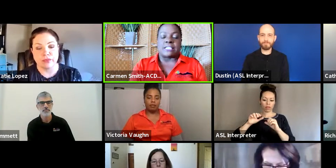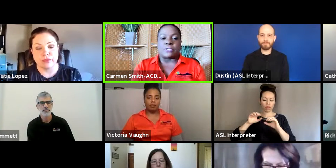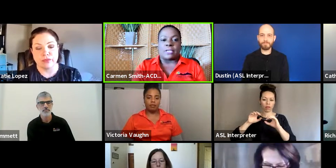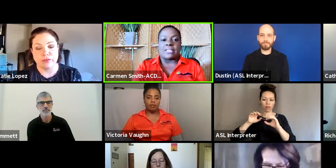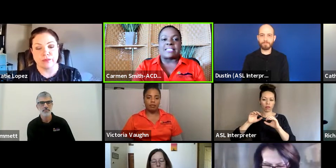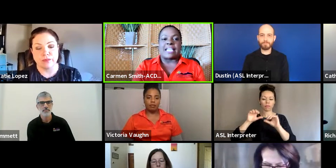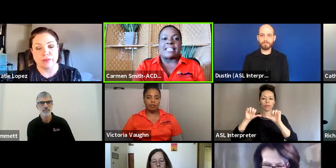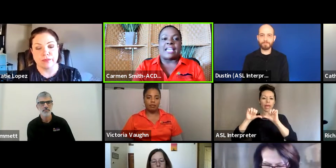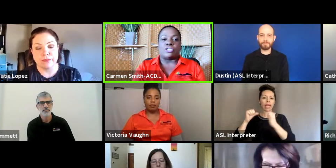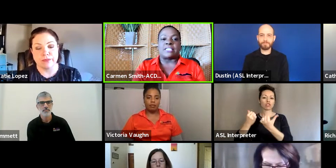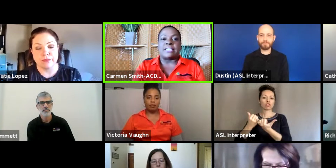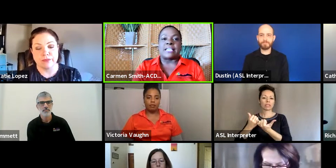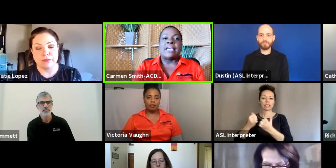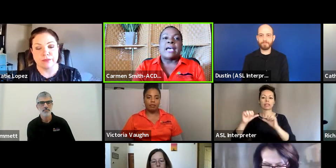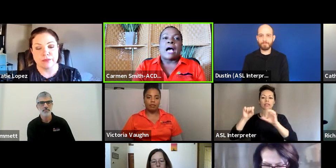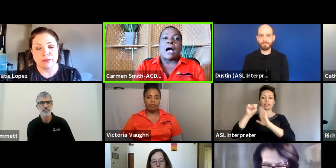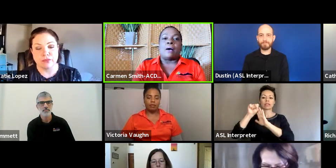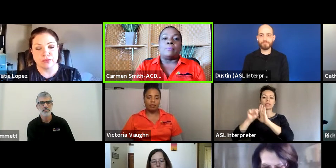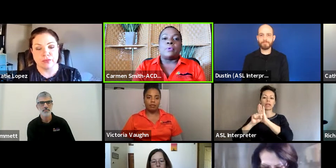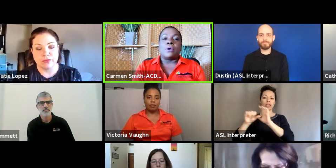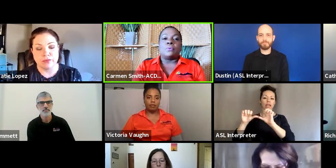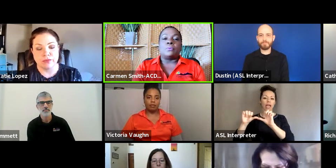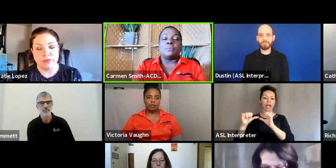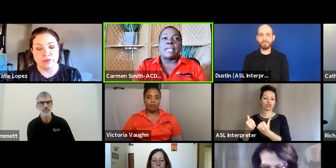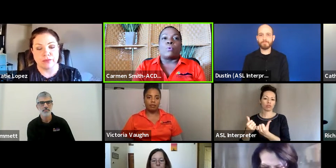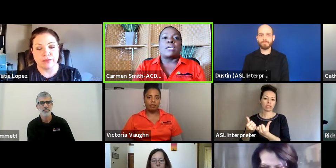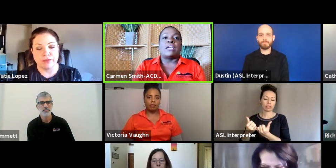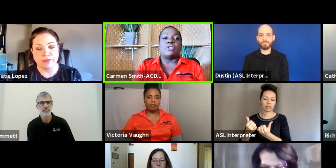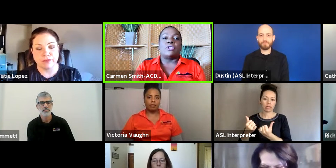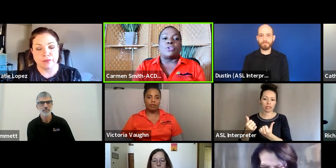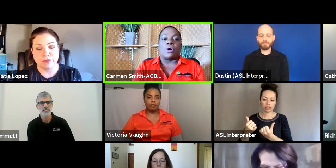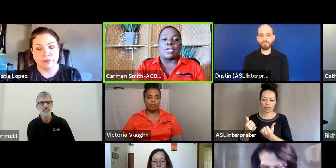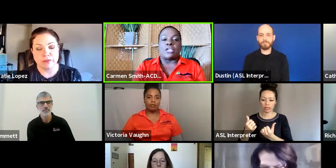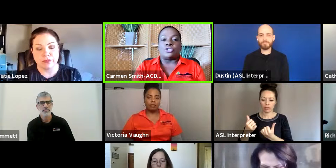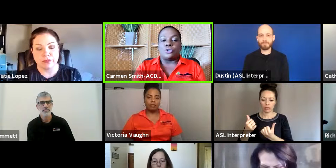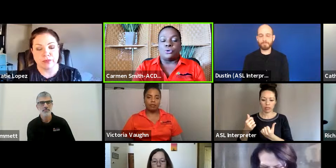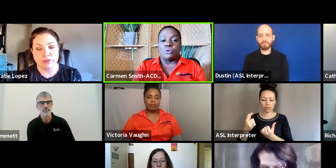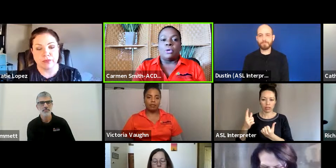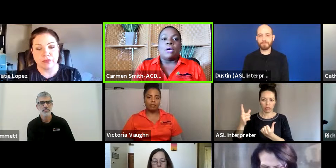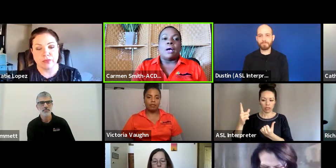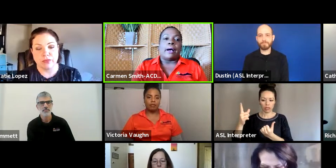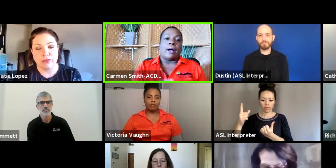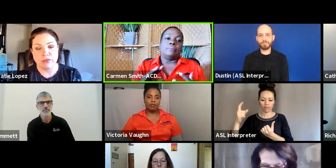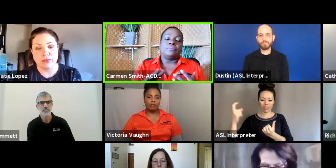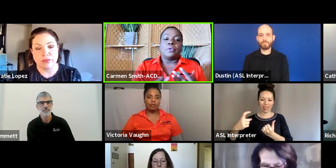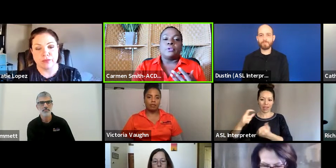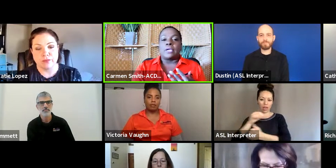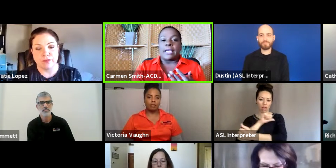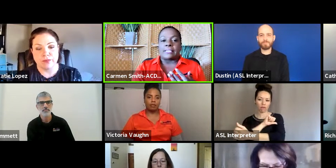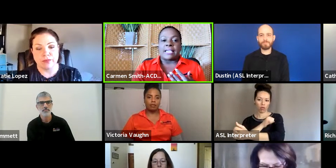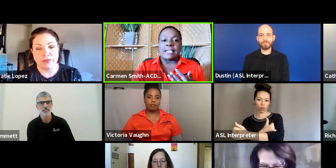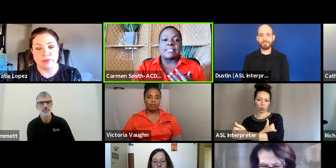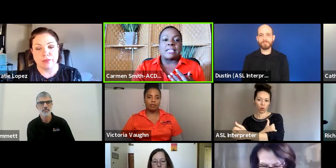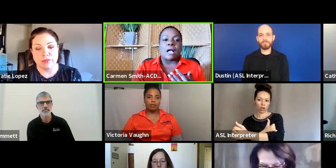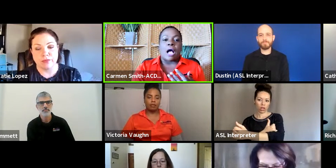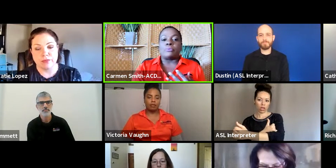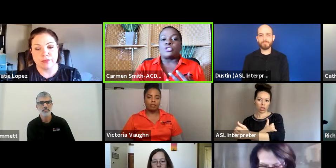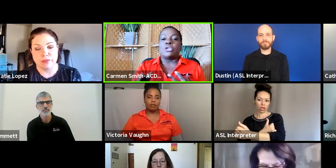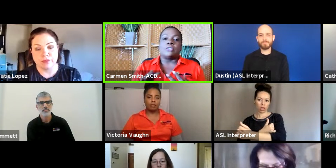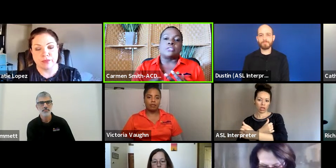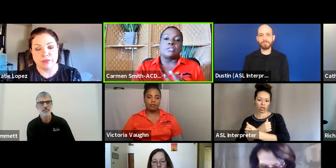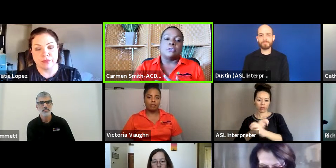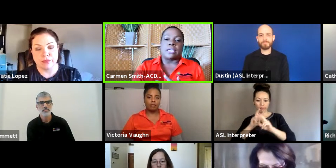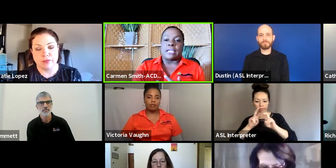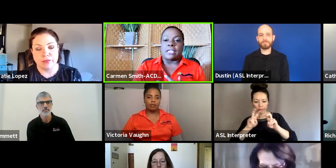the agencies, I'm sorry, the state agencies that were given authority to look at